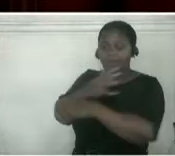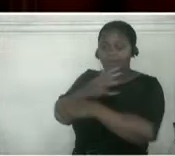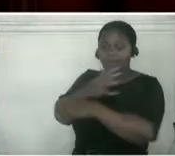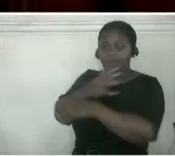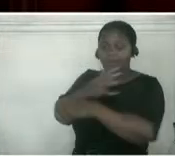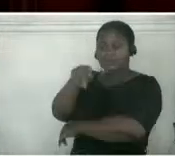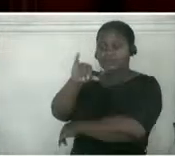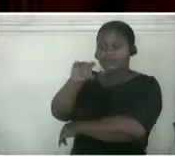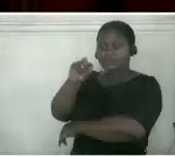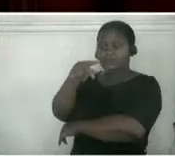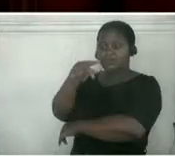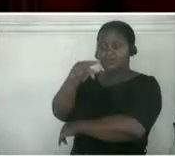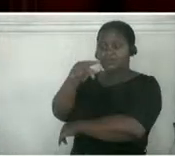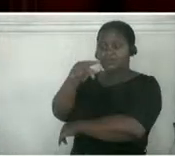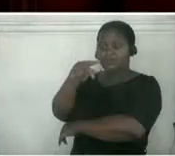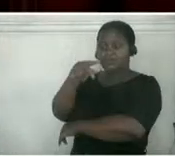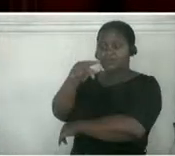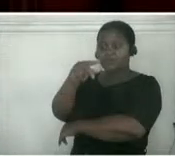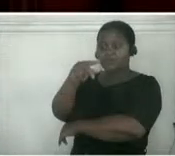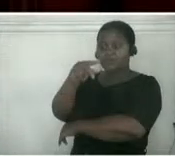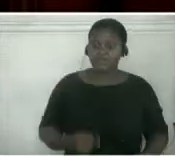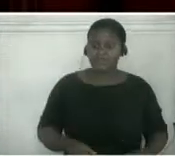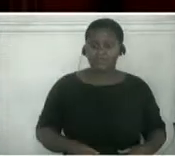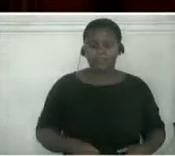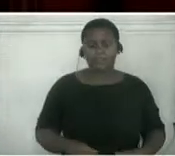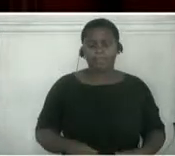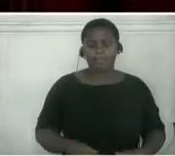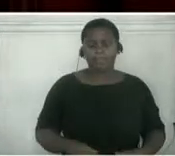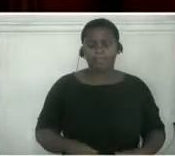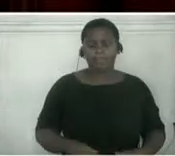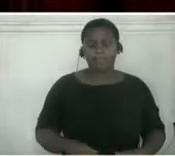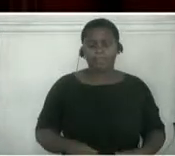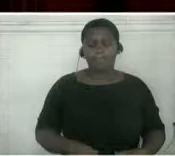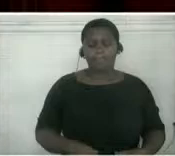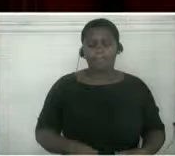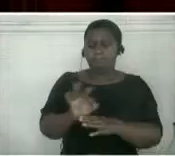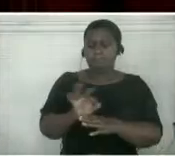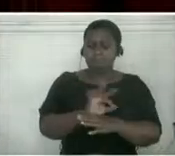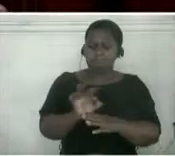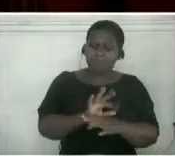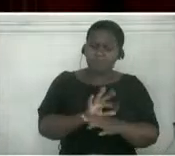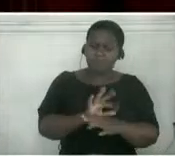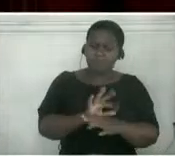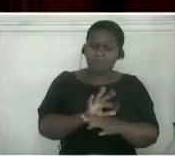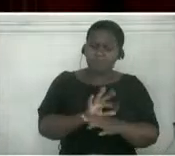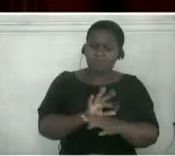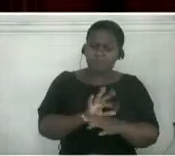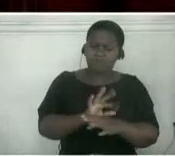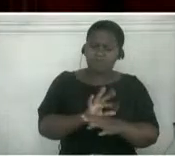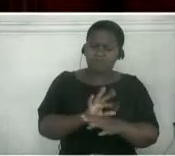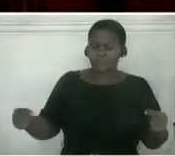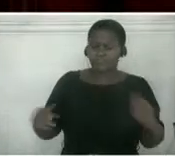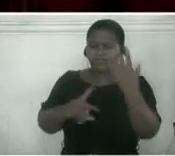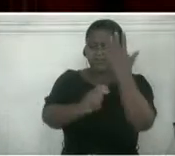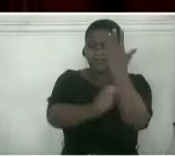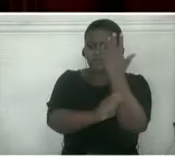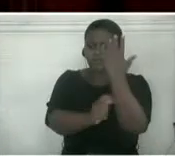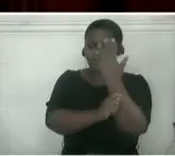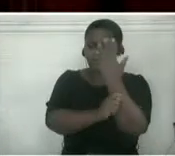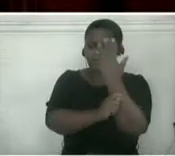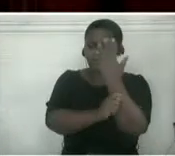Masisho ohleni iplan ephelele yokuqeda ngama transit camps